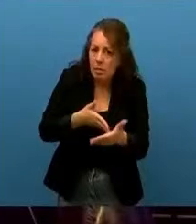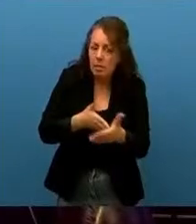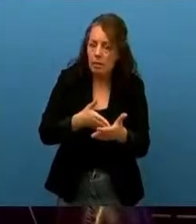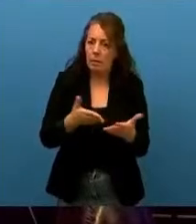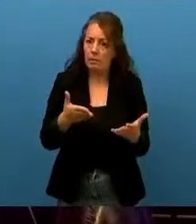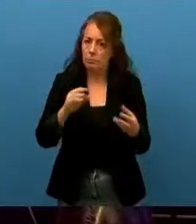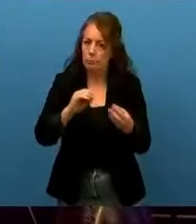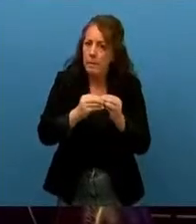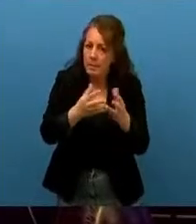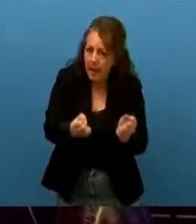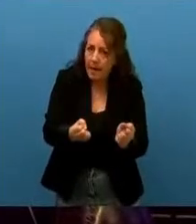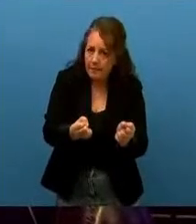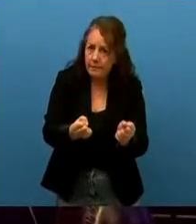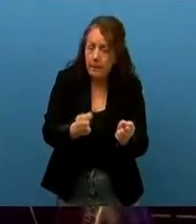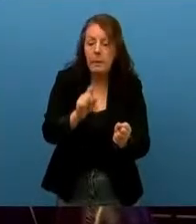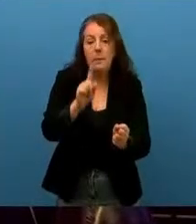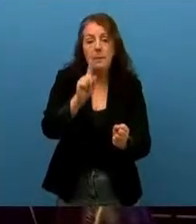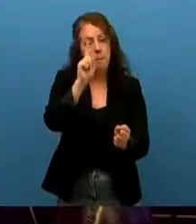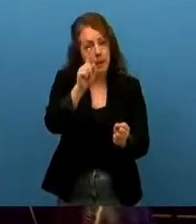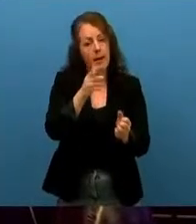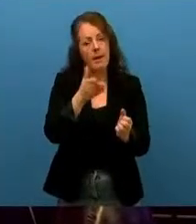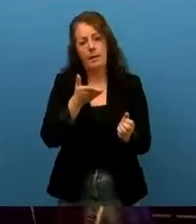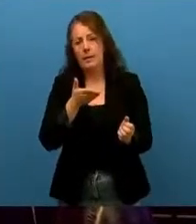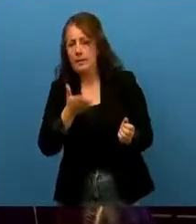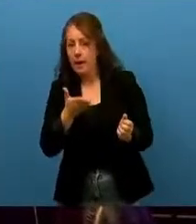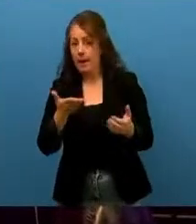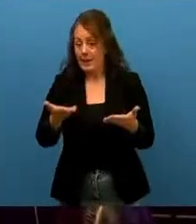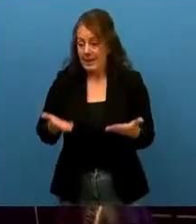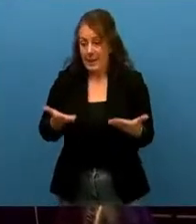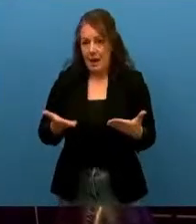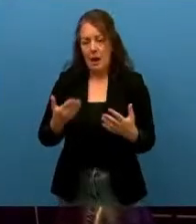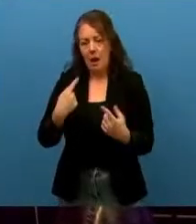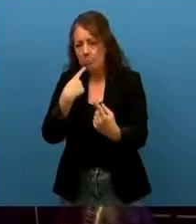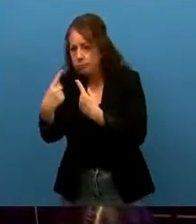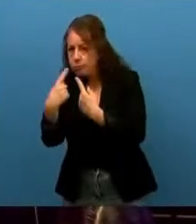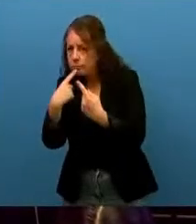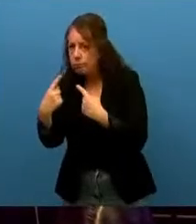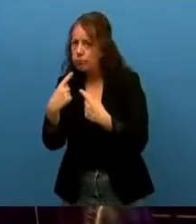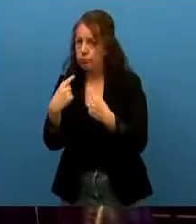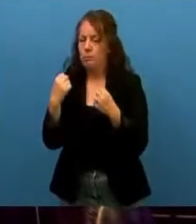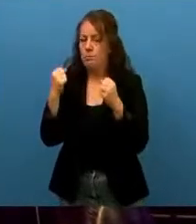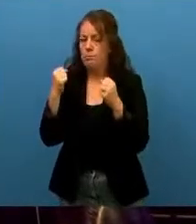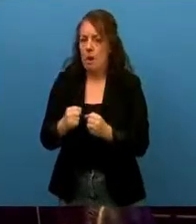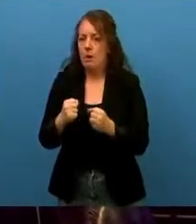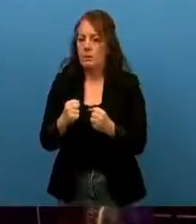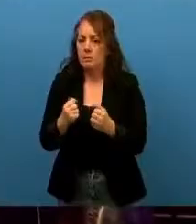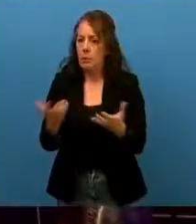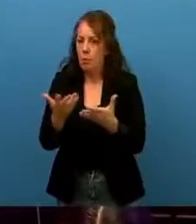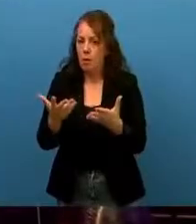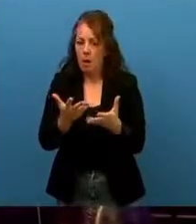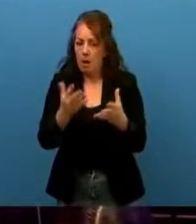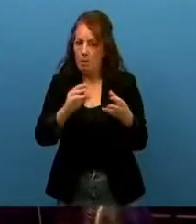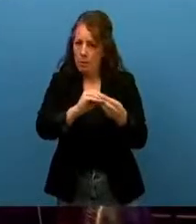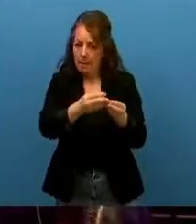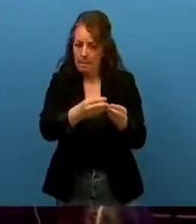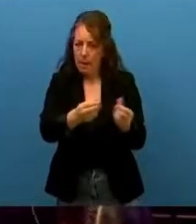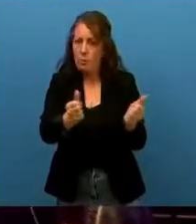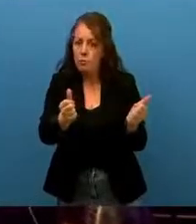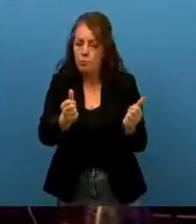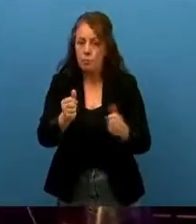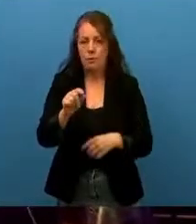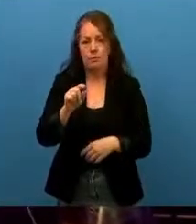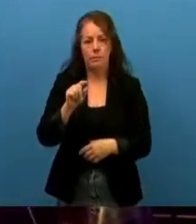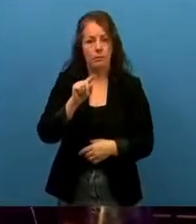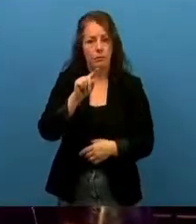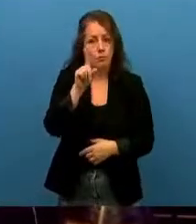participation, but we would emphasize that in this multilateral space, we do have the possibility of holding discussions and ensuring